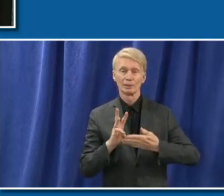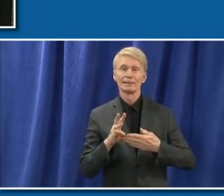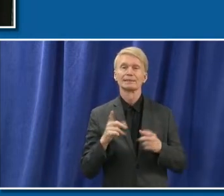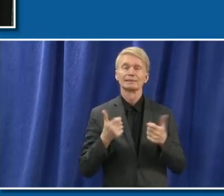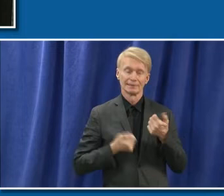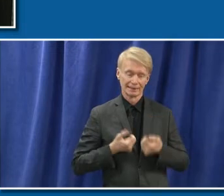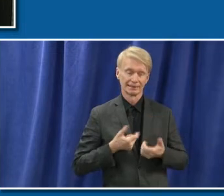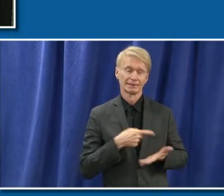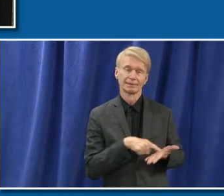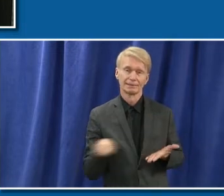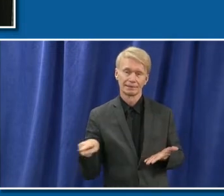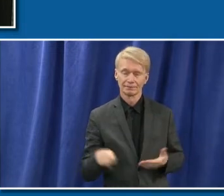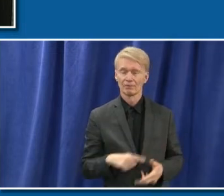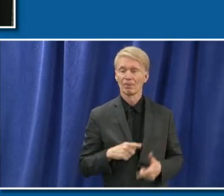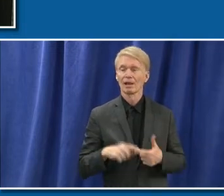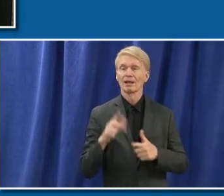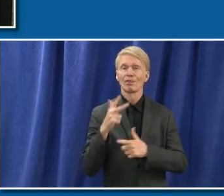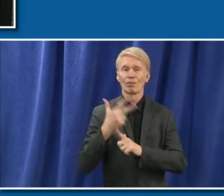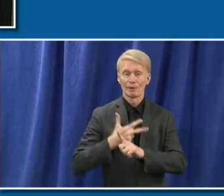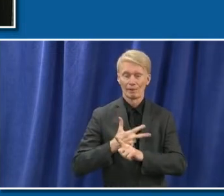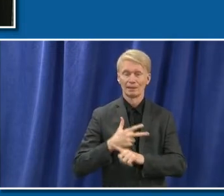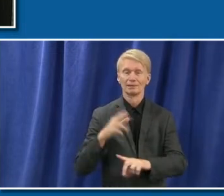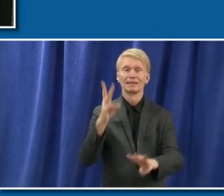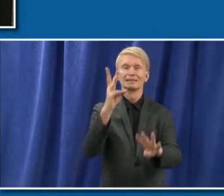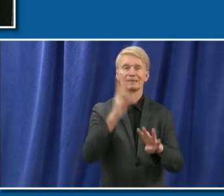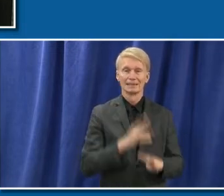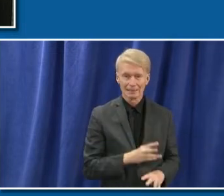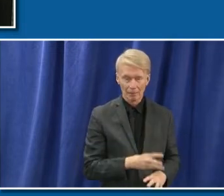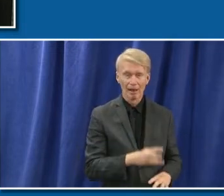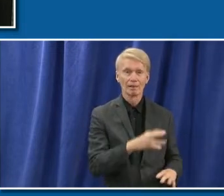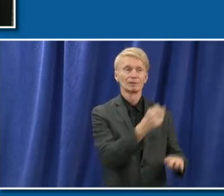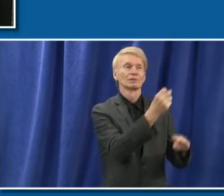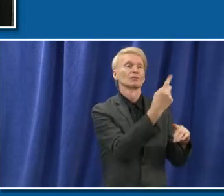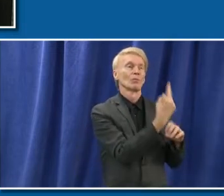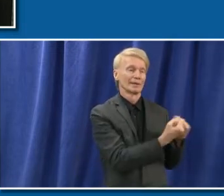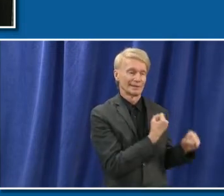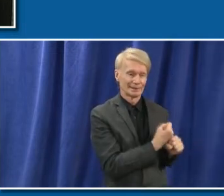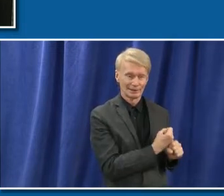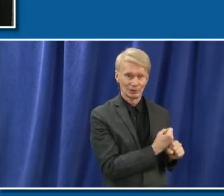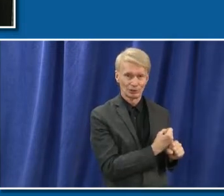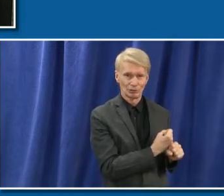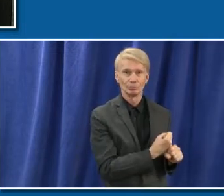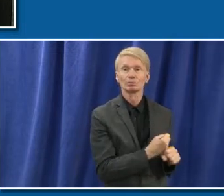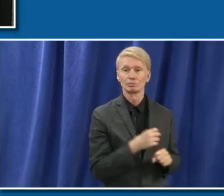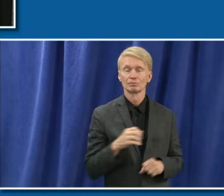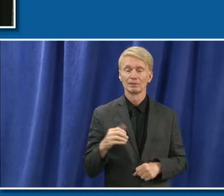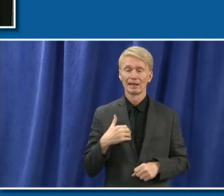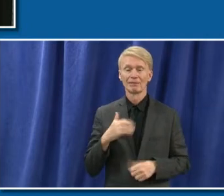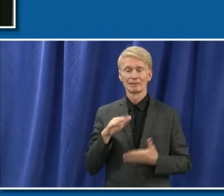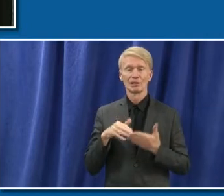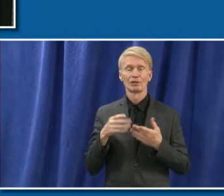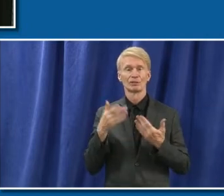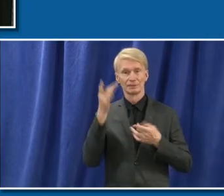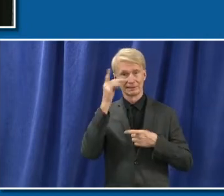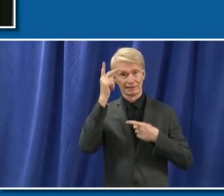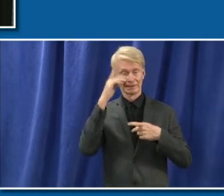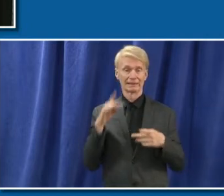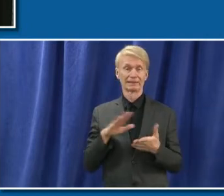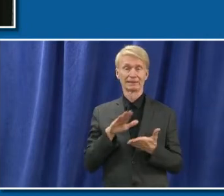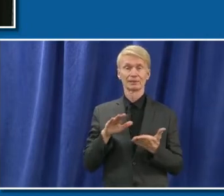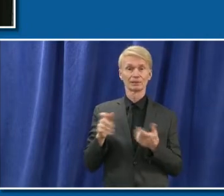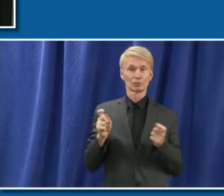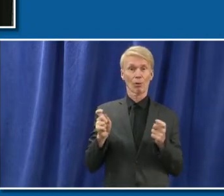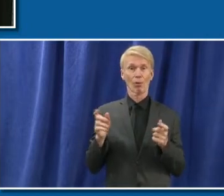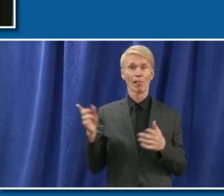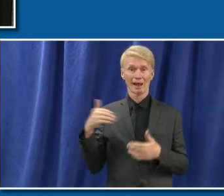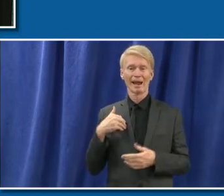again 3 months down the line, 6 months down the line, 12 months down the line. There are folks at CDC actually monitoring all of this data coming